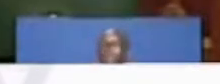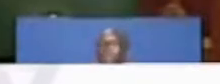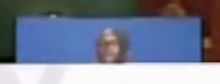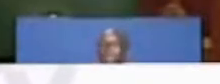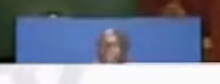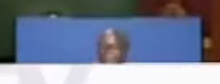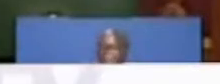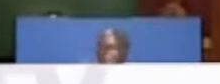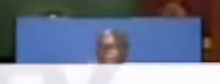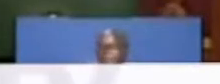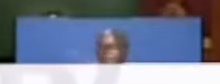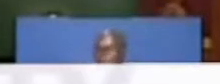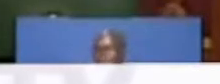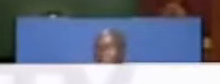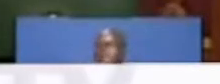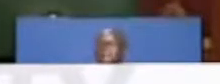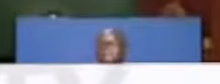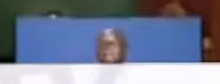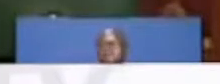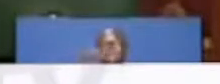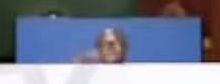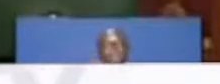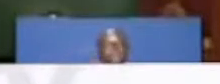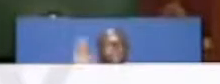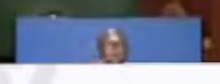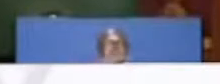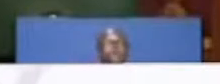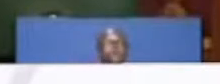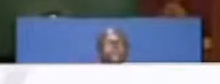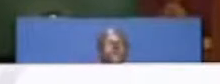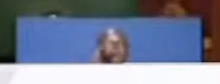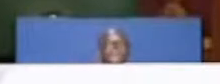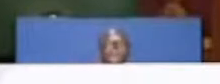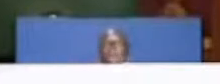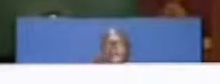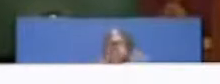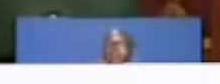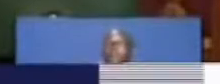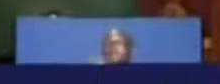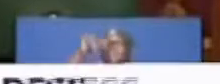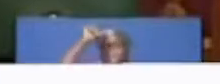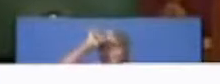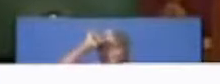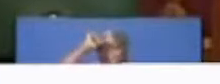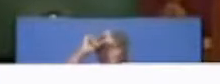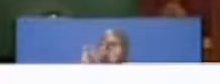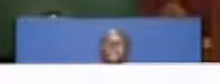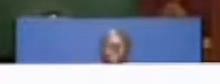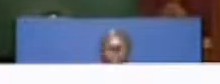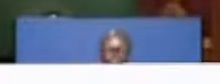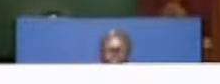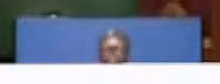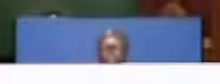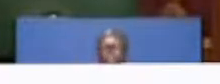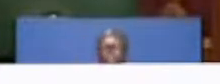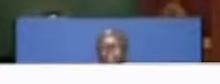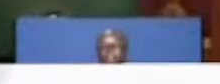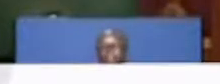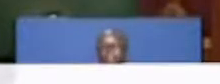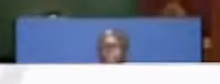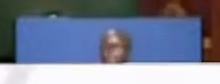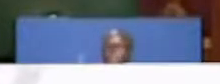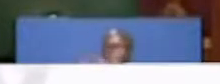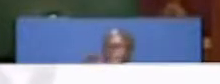period, six times more hospitals than over all the four previous administrations. To increase access